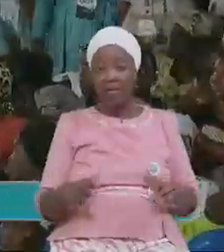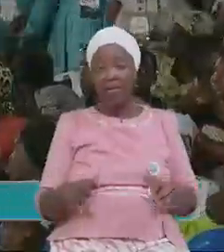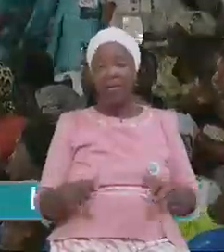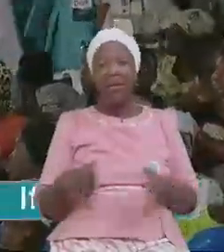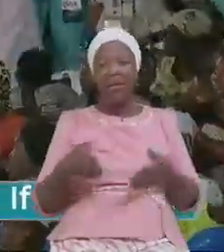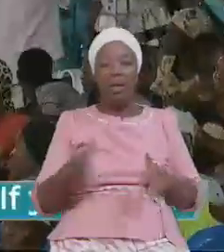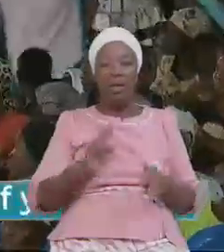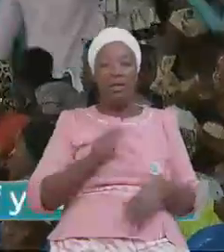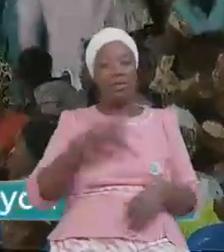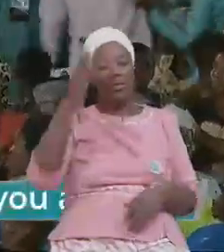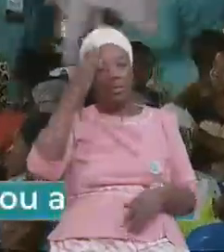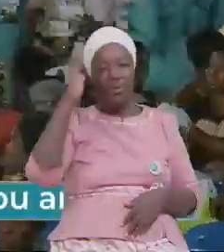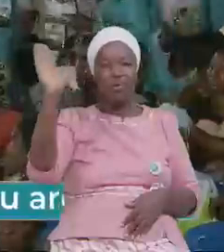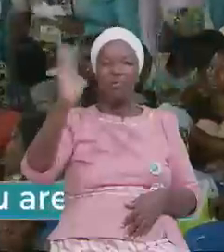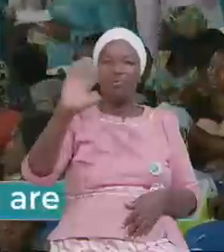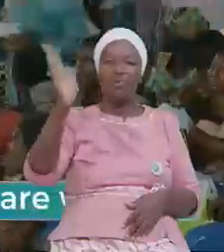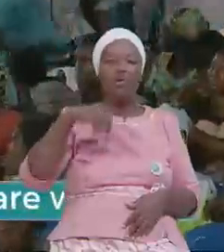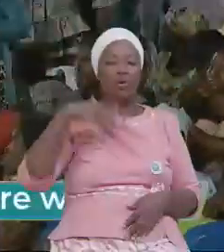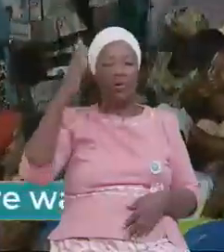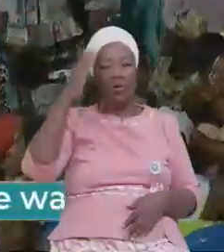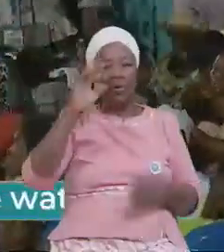wave the flag, let me see you.